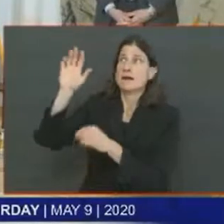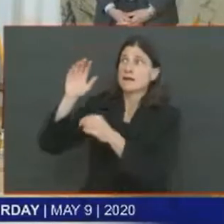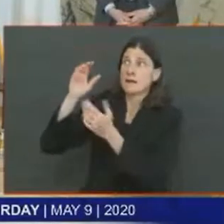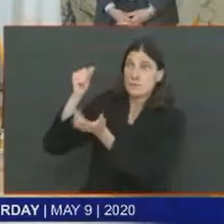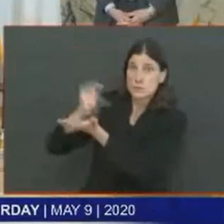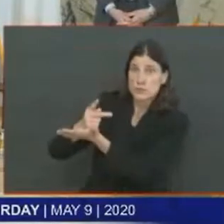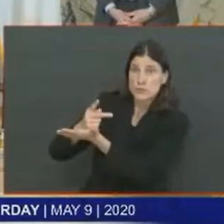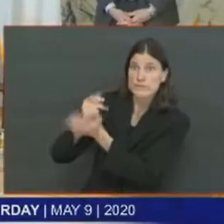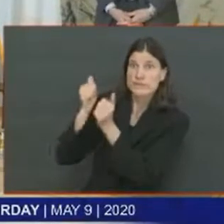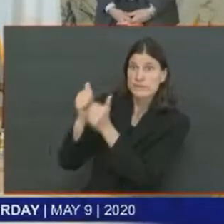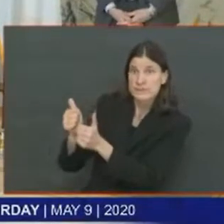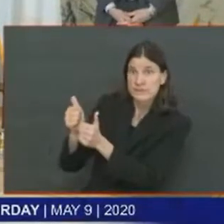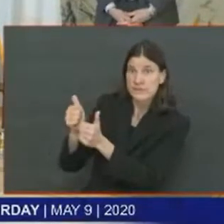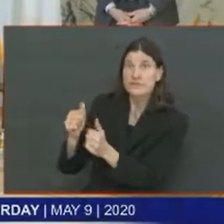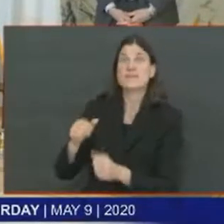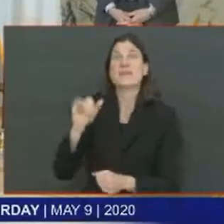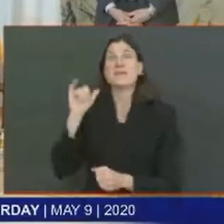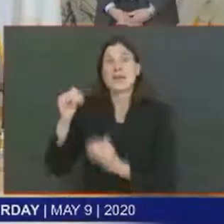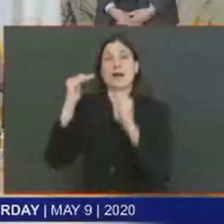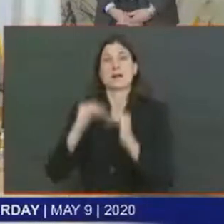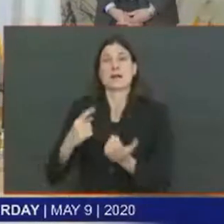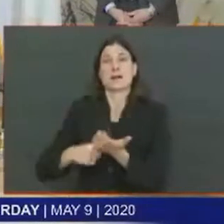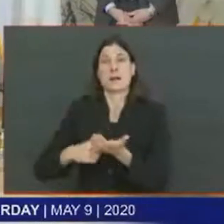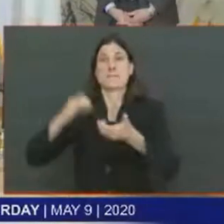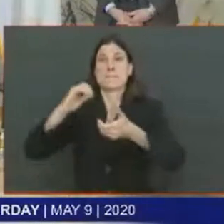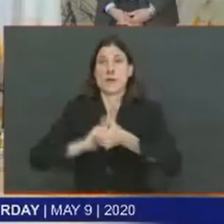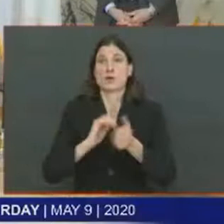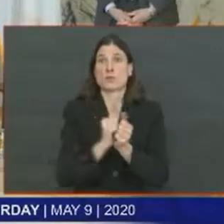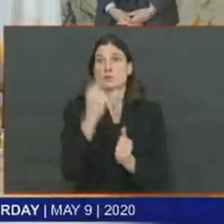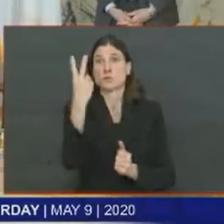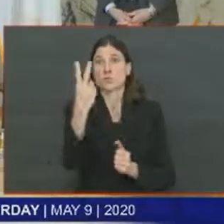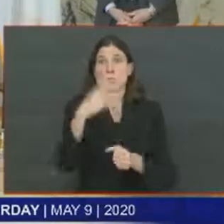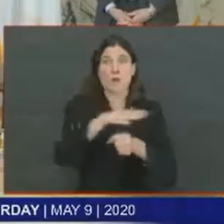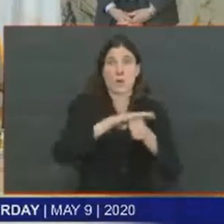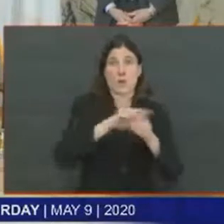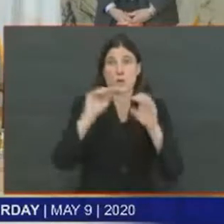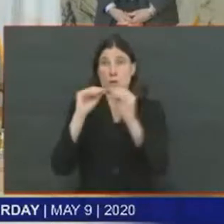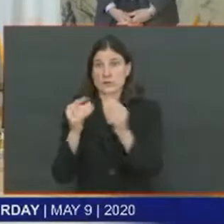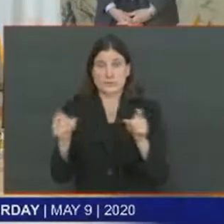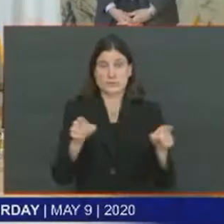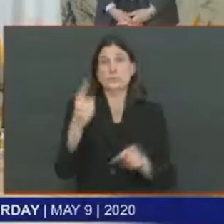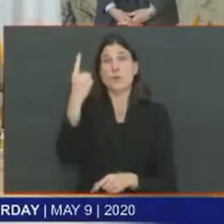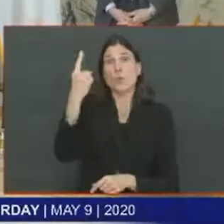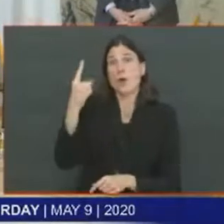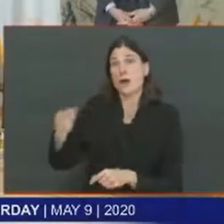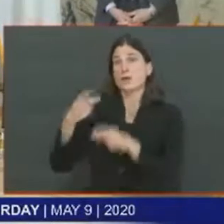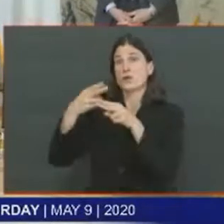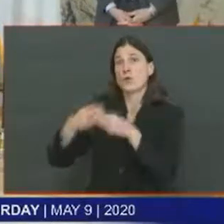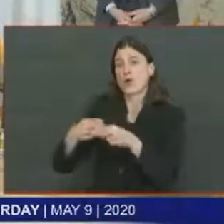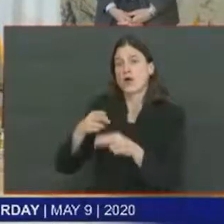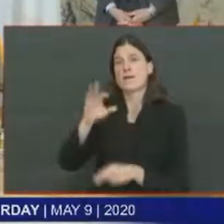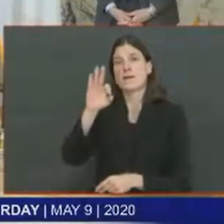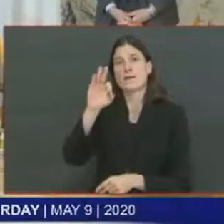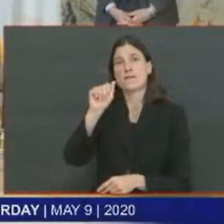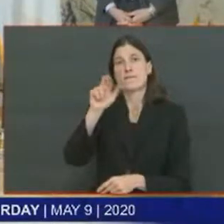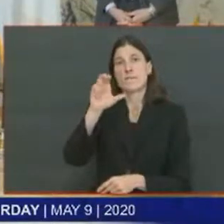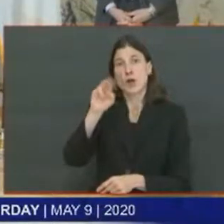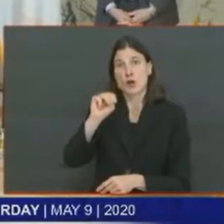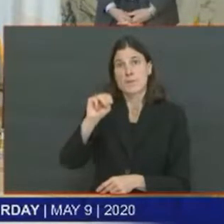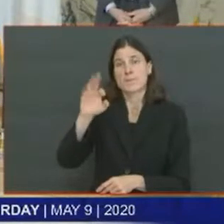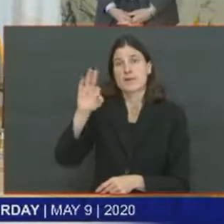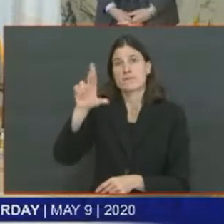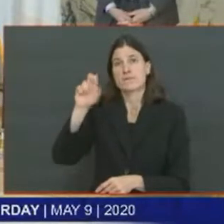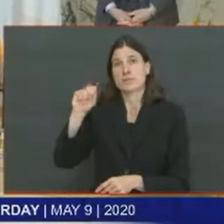Island organizations providing food. One is Farm Fresh Rhode Island, and the other is the Rhode Island Community